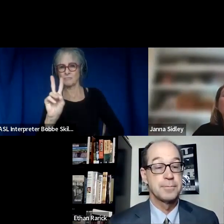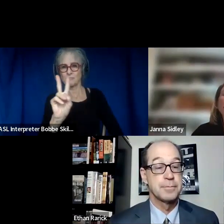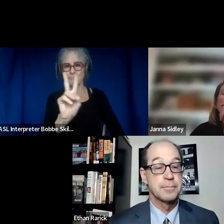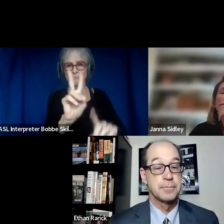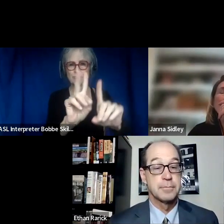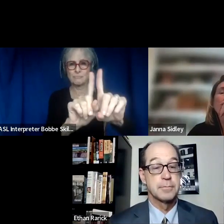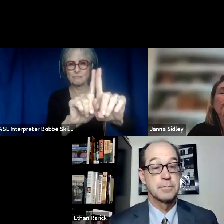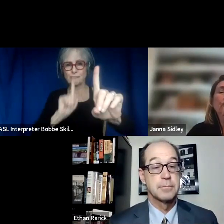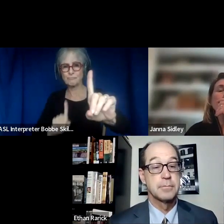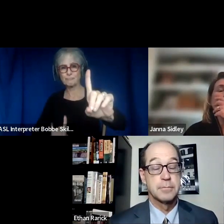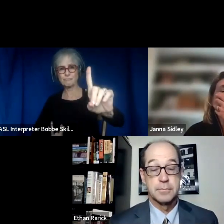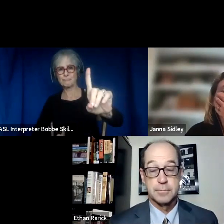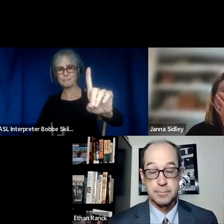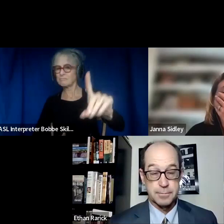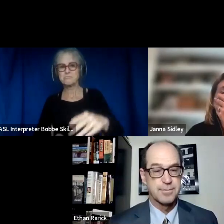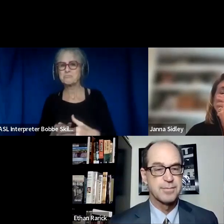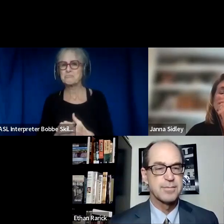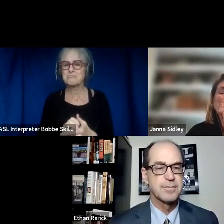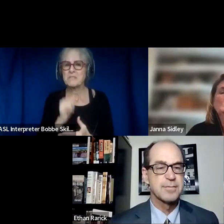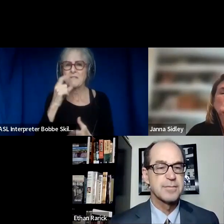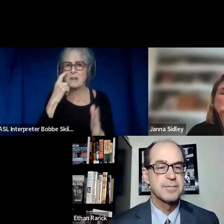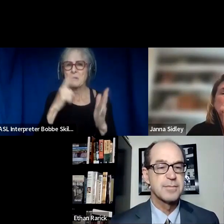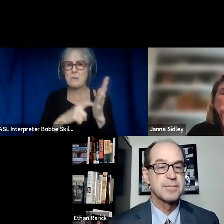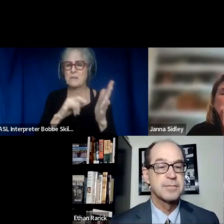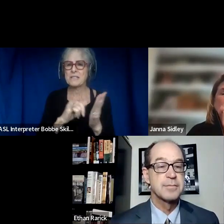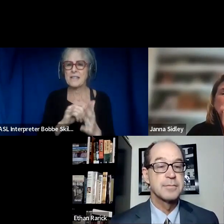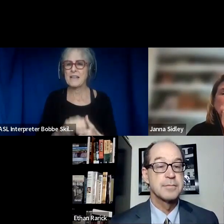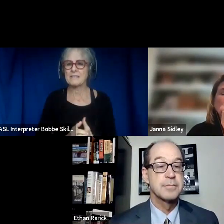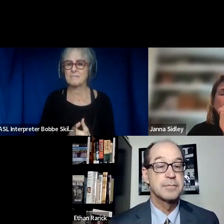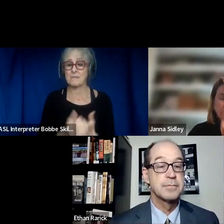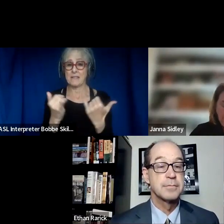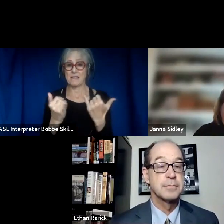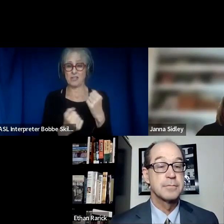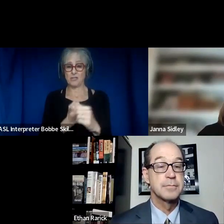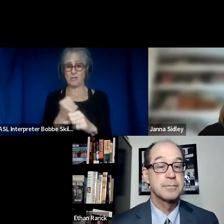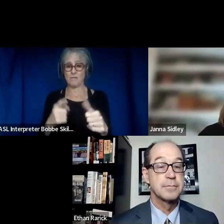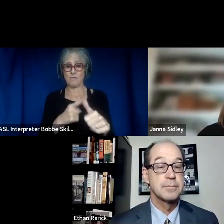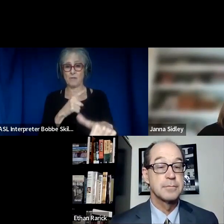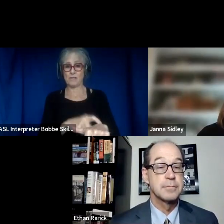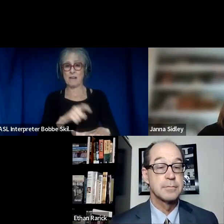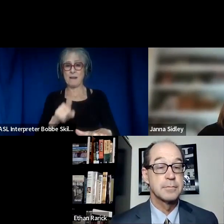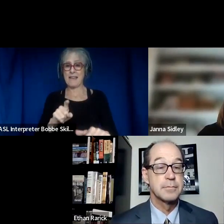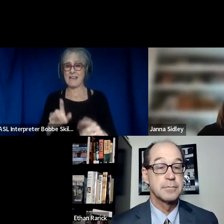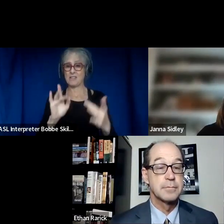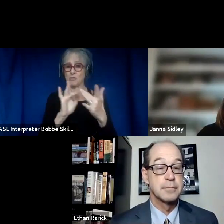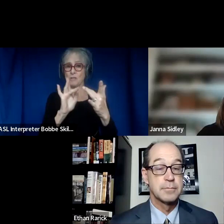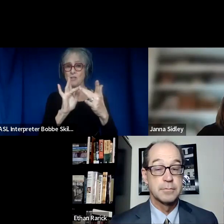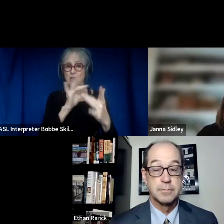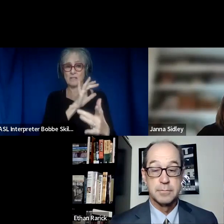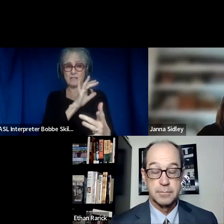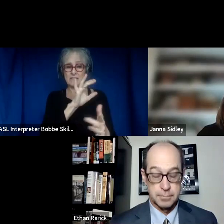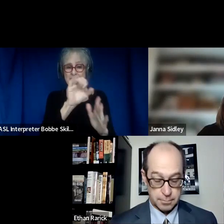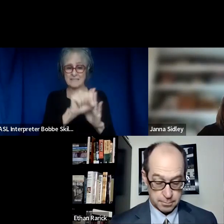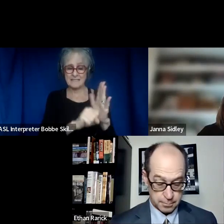hasn't even been the case for me. This is the first year that I had to reach out to the state council,